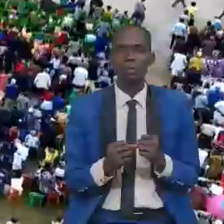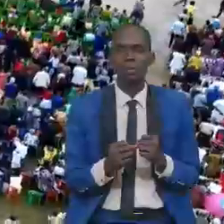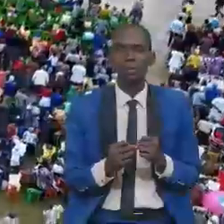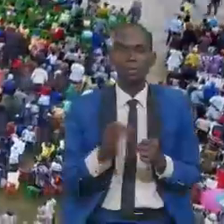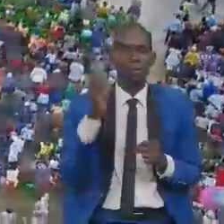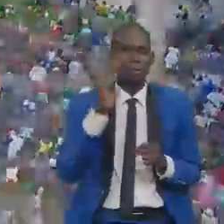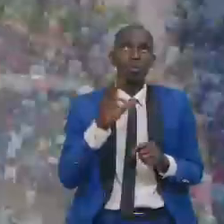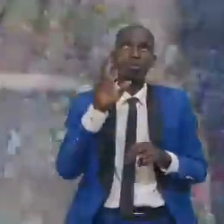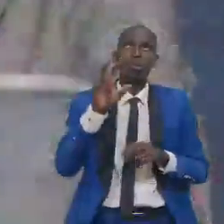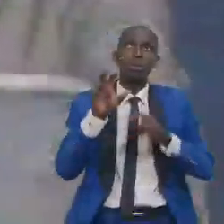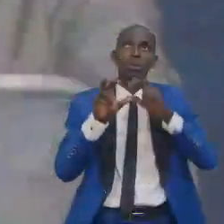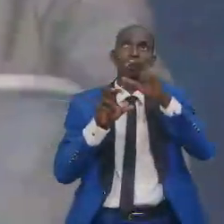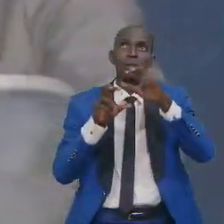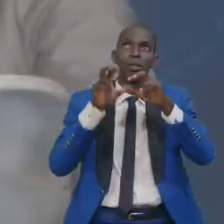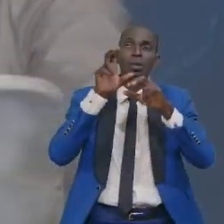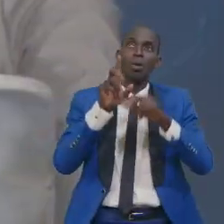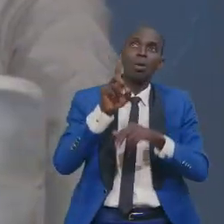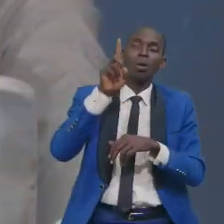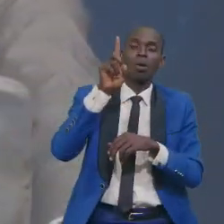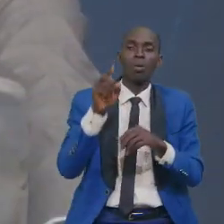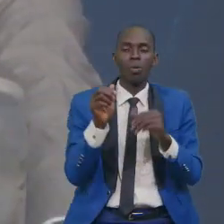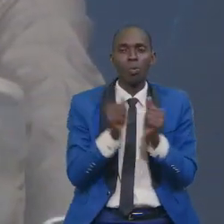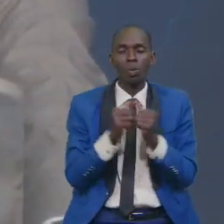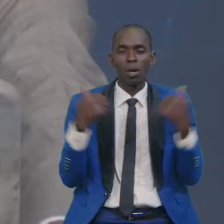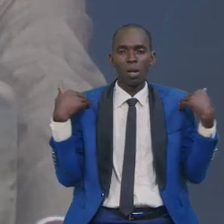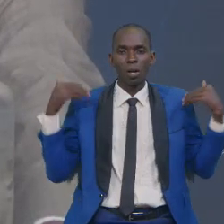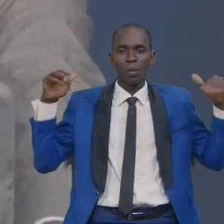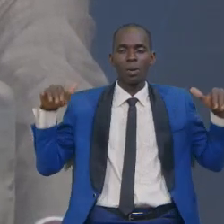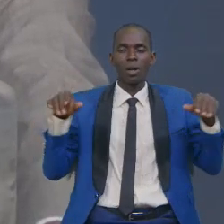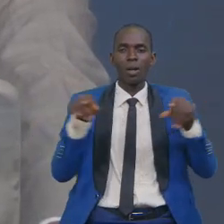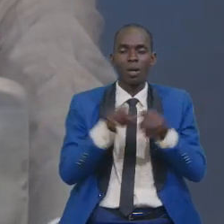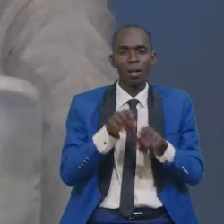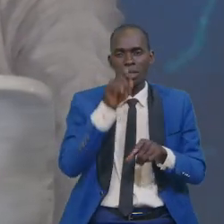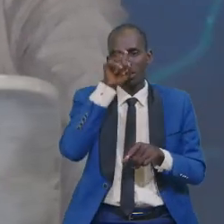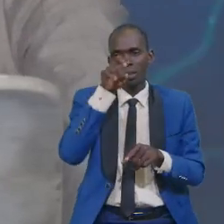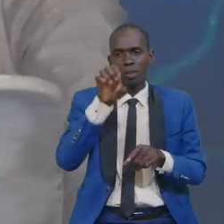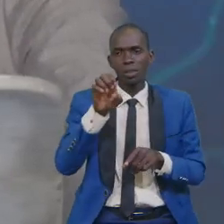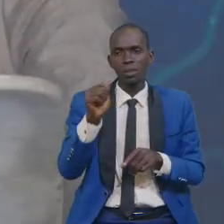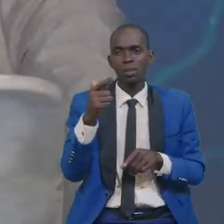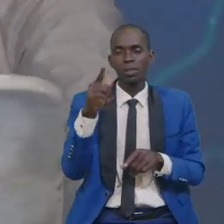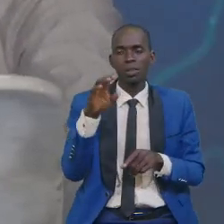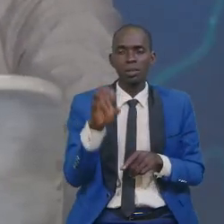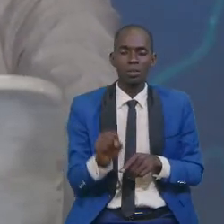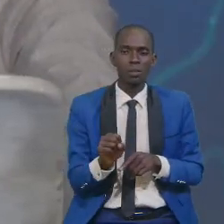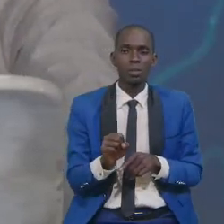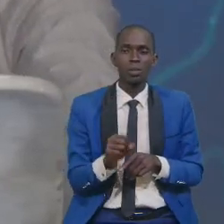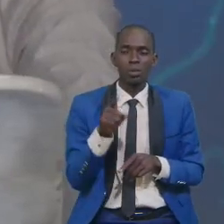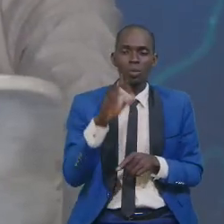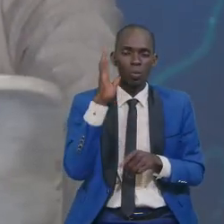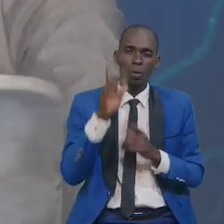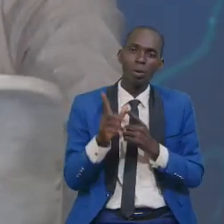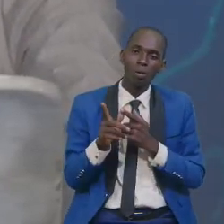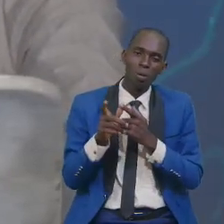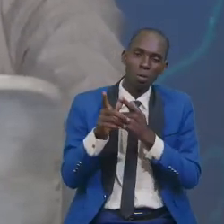up with wings as Eagles they were on they